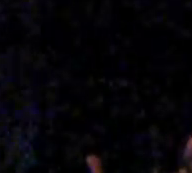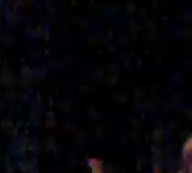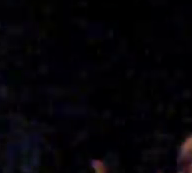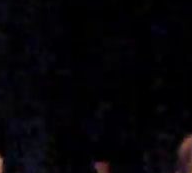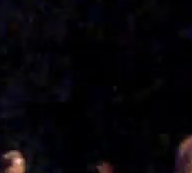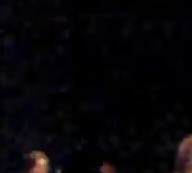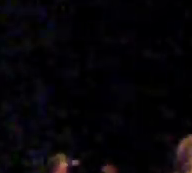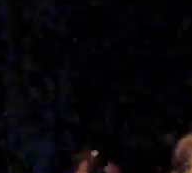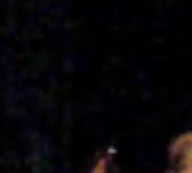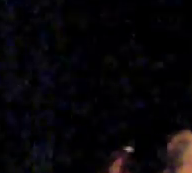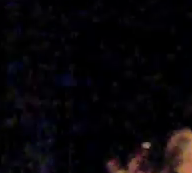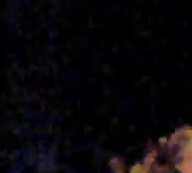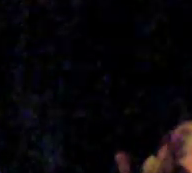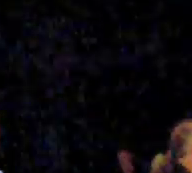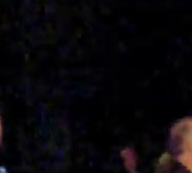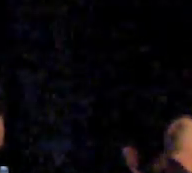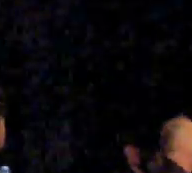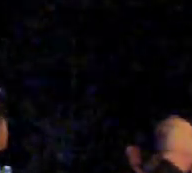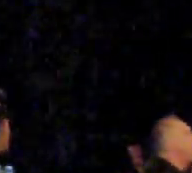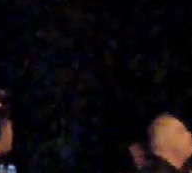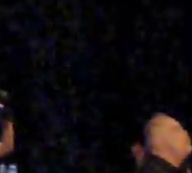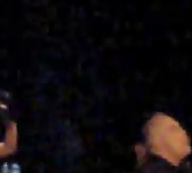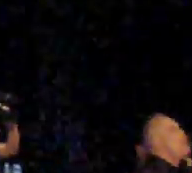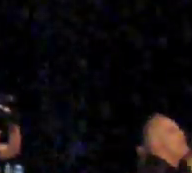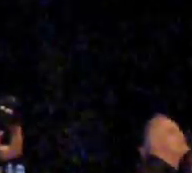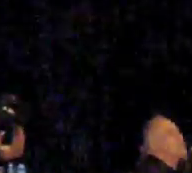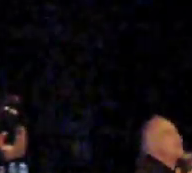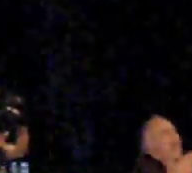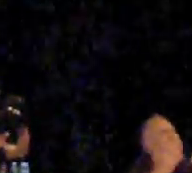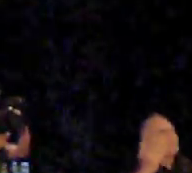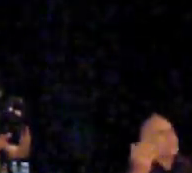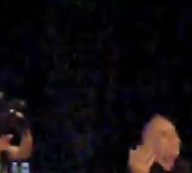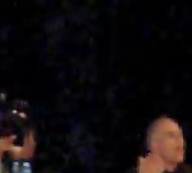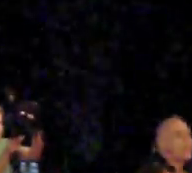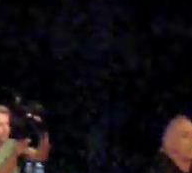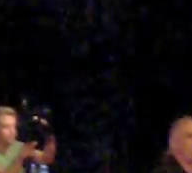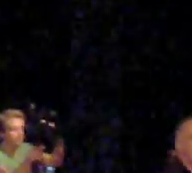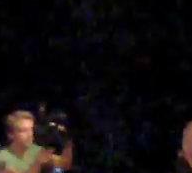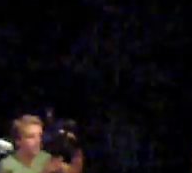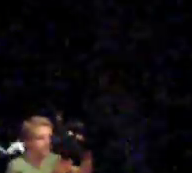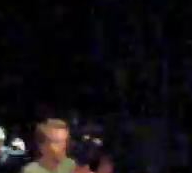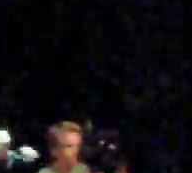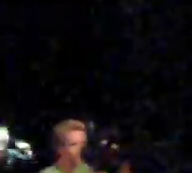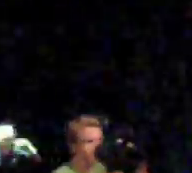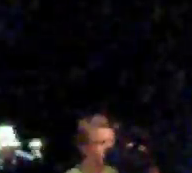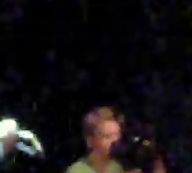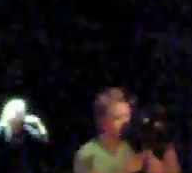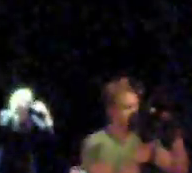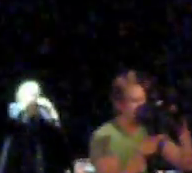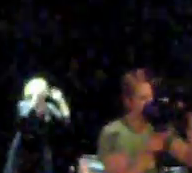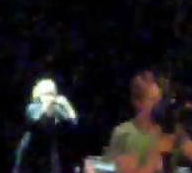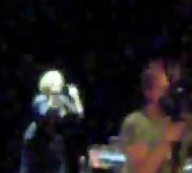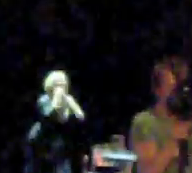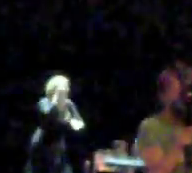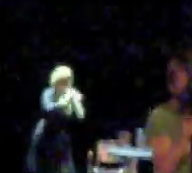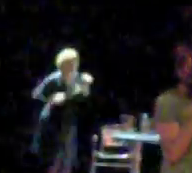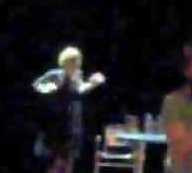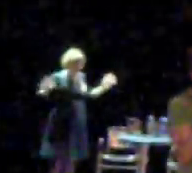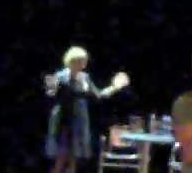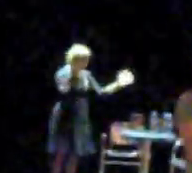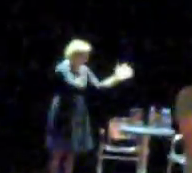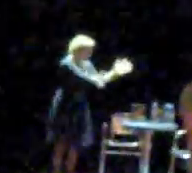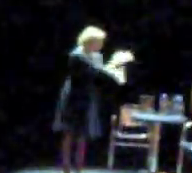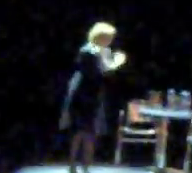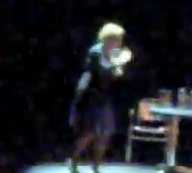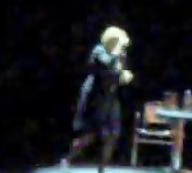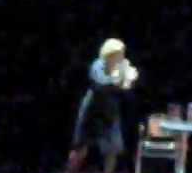hot skin of the sun-bright sky, each noise cracked with laughter, each embrace,